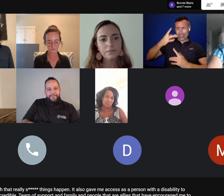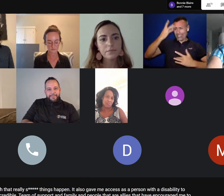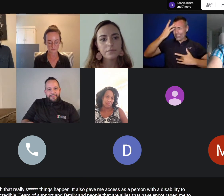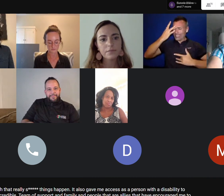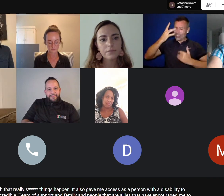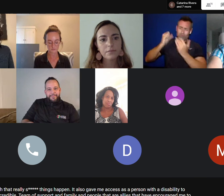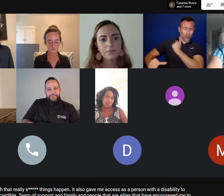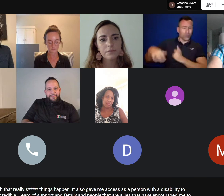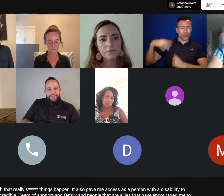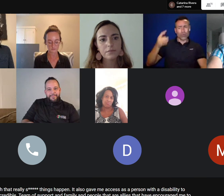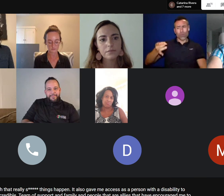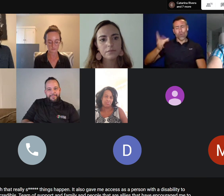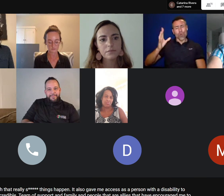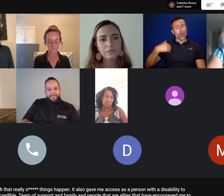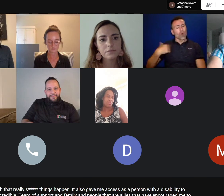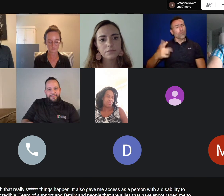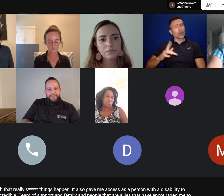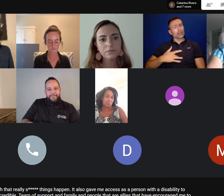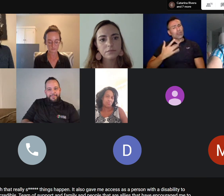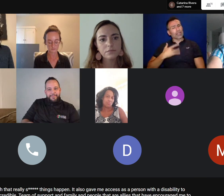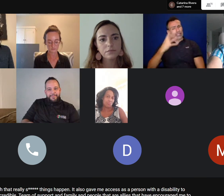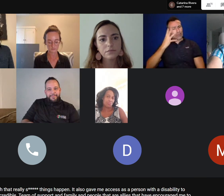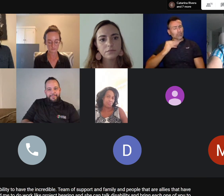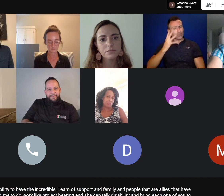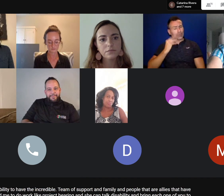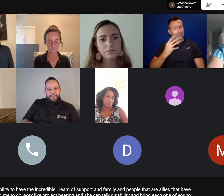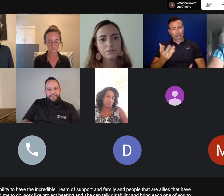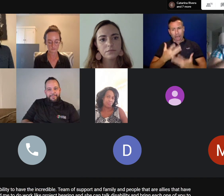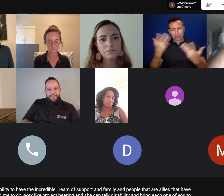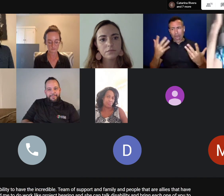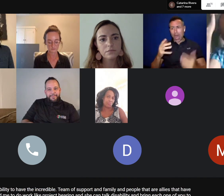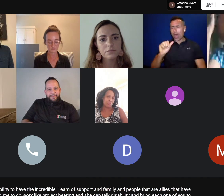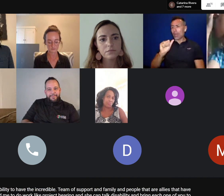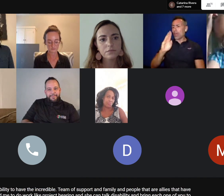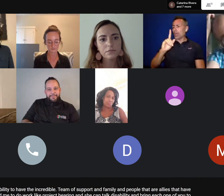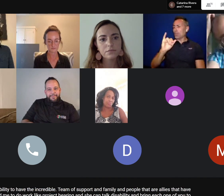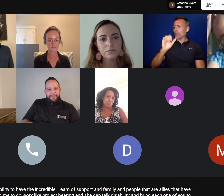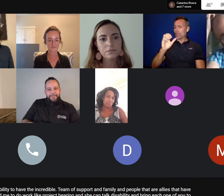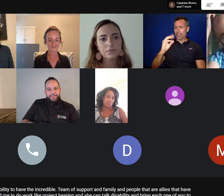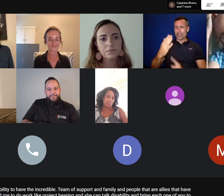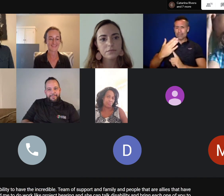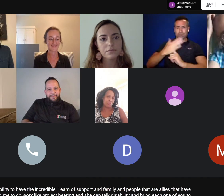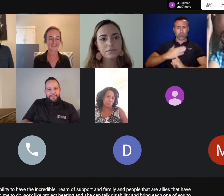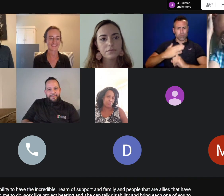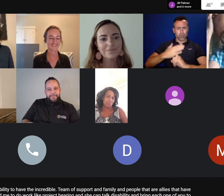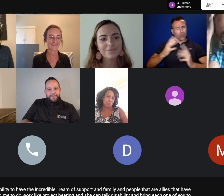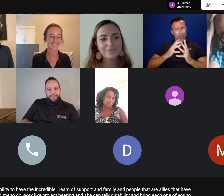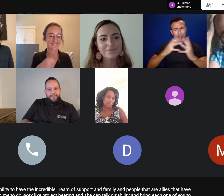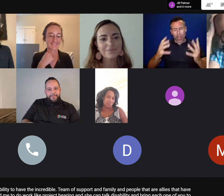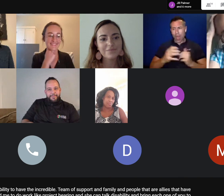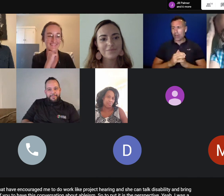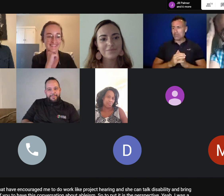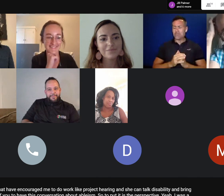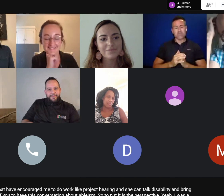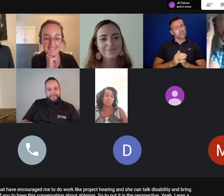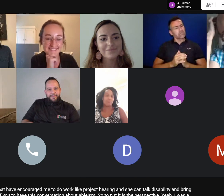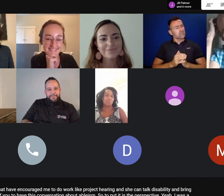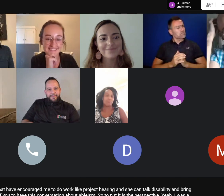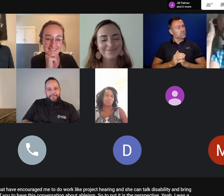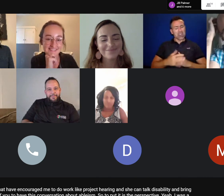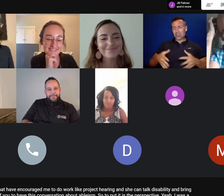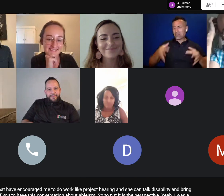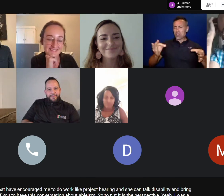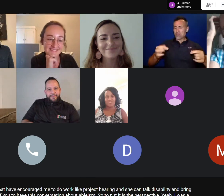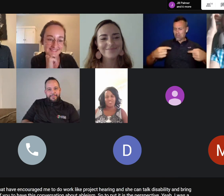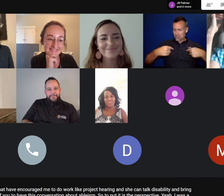with a loss. And I just decided that I was like, you know what, fuck that. I'm really fabulous and I'm not going to let this really bad thing be the one thing